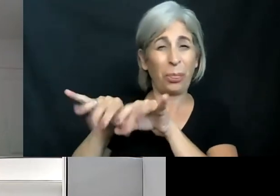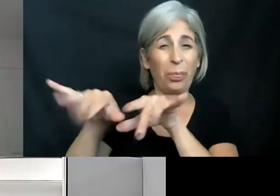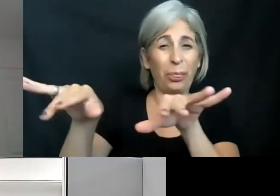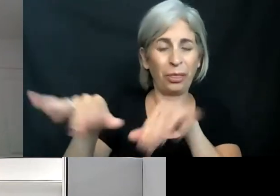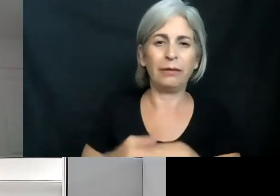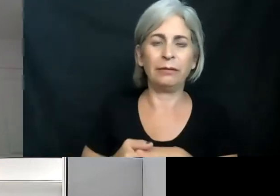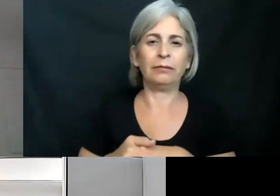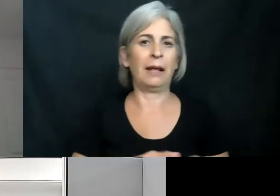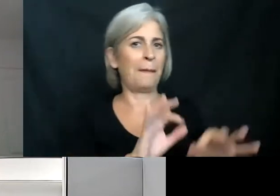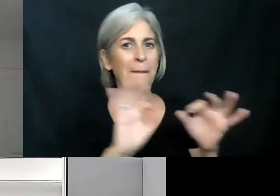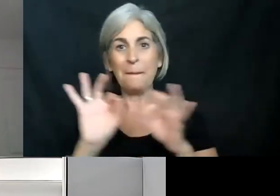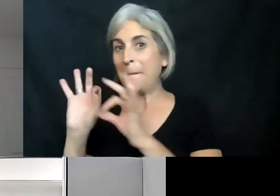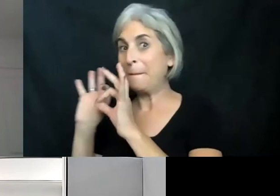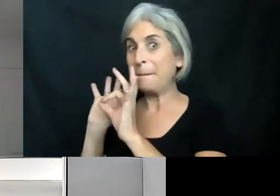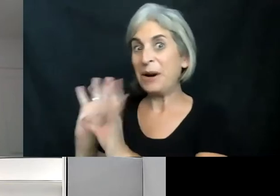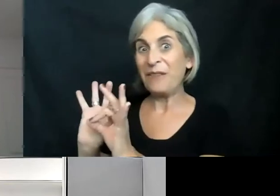Perfect. Awesome.